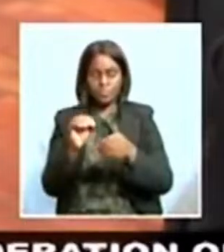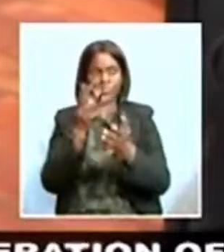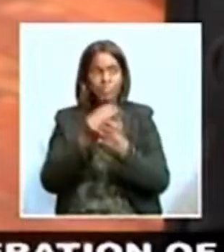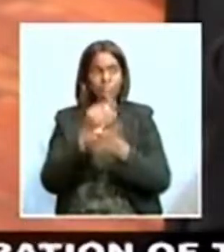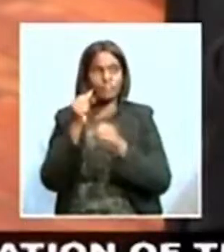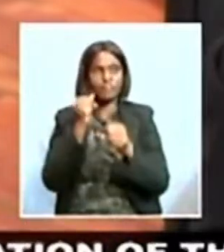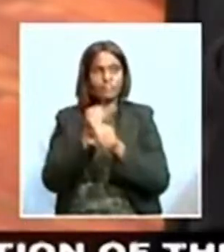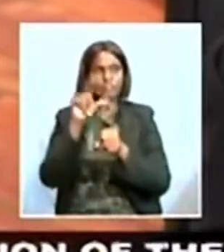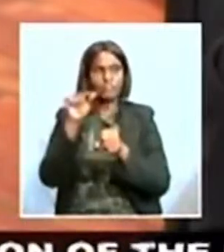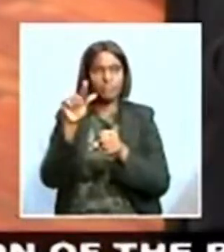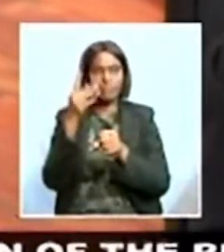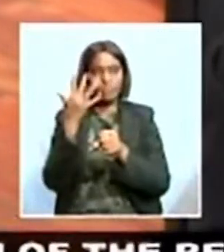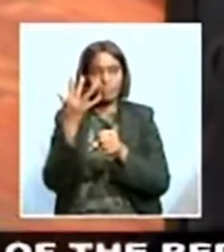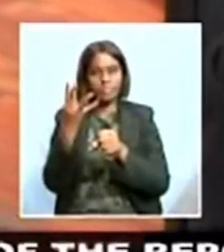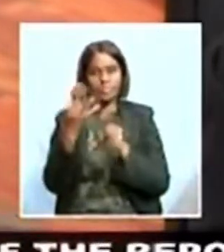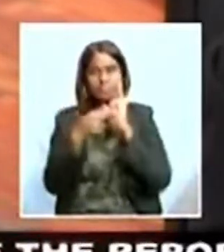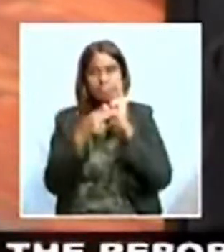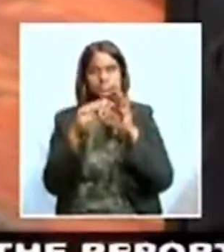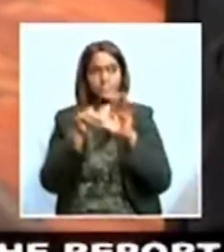2024 as indicated in the table below.